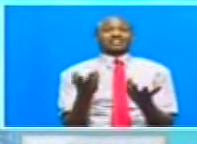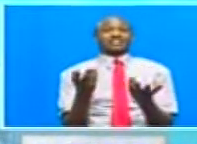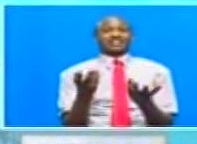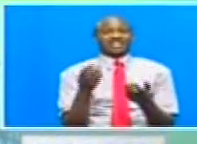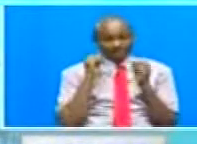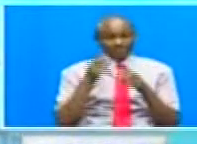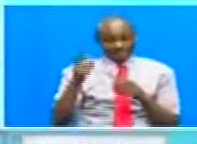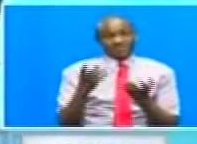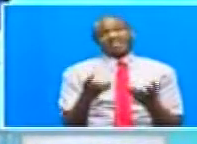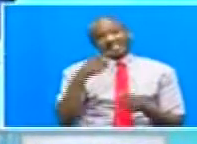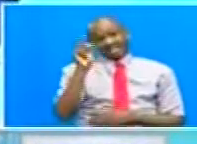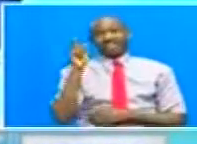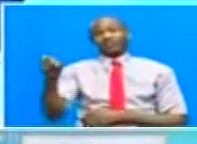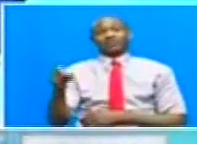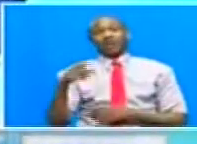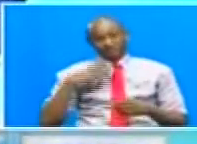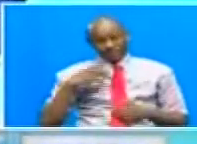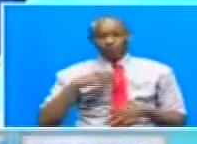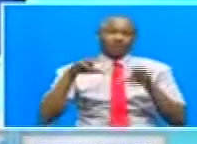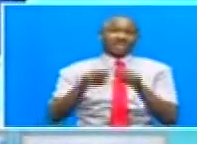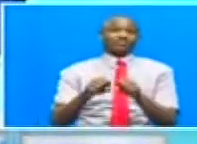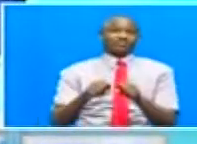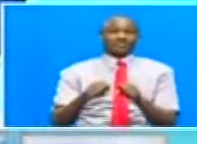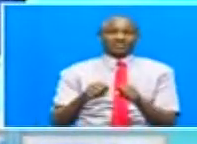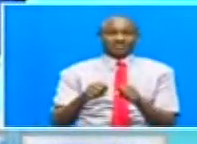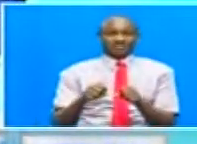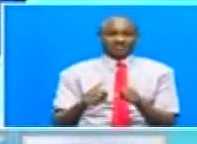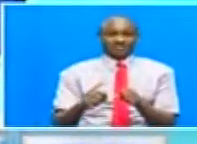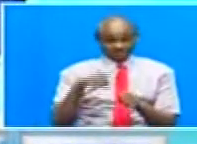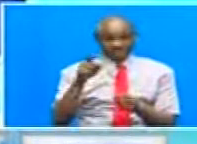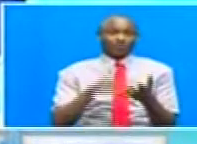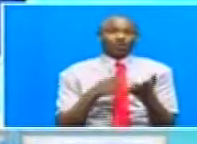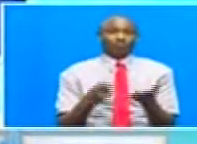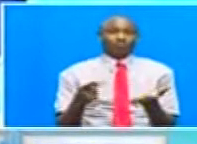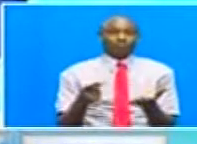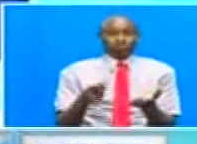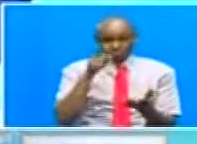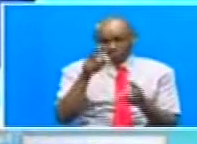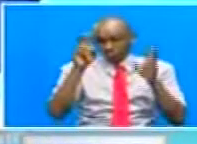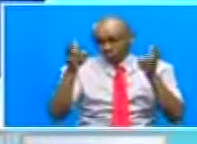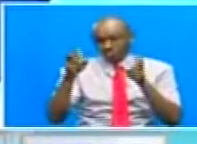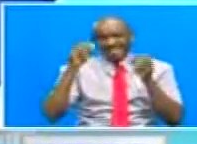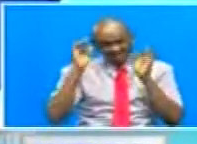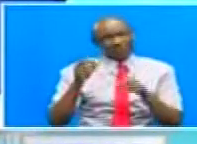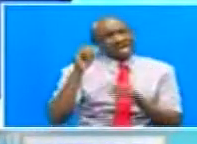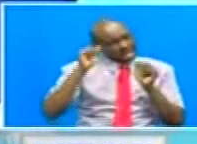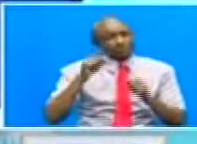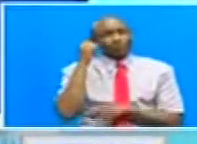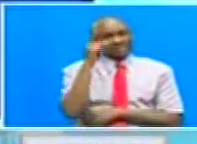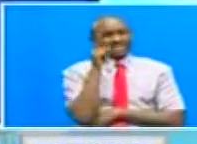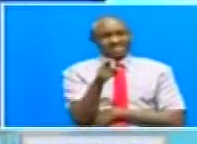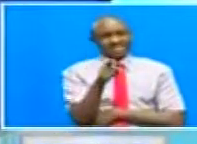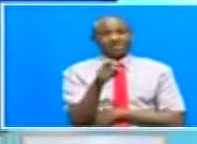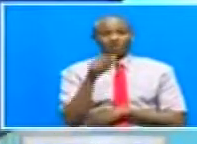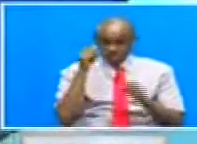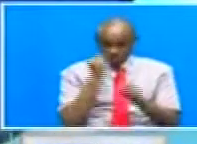actually they were right, and the guys who got it eventually were wrong? So those are the issues. If we are able to understand that, then now